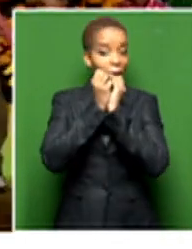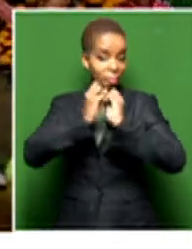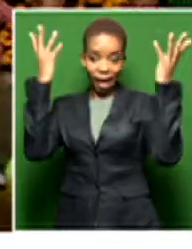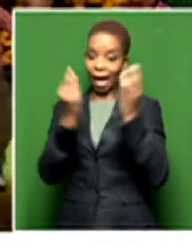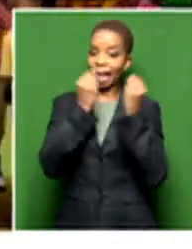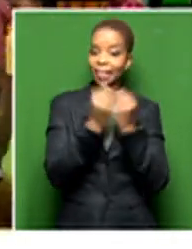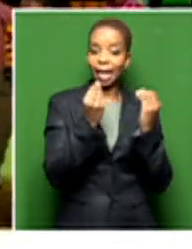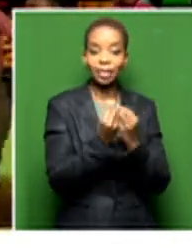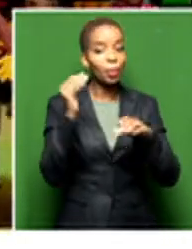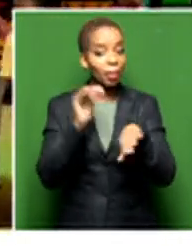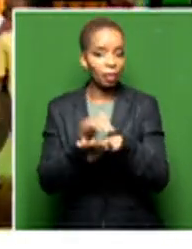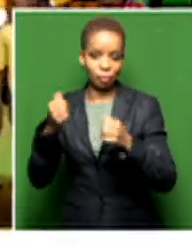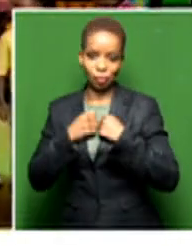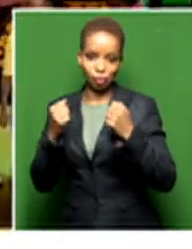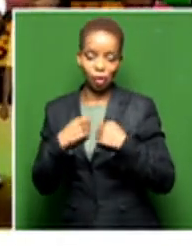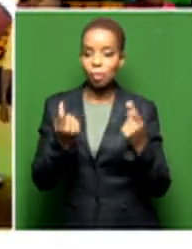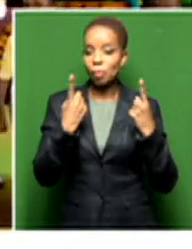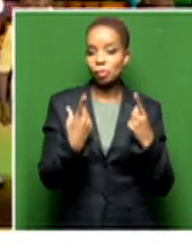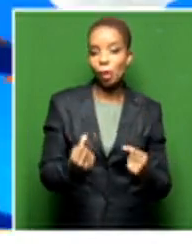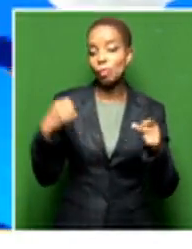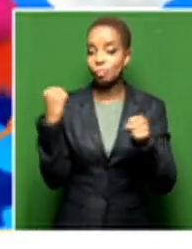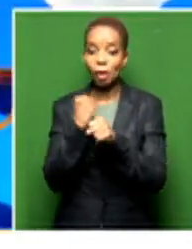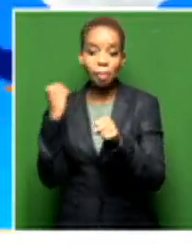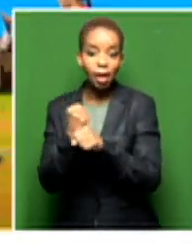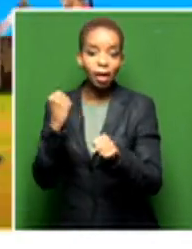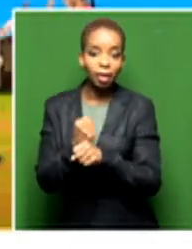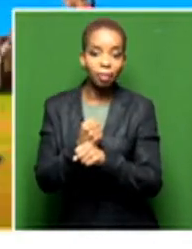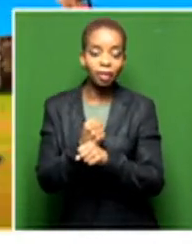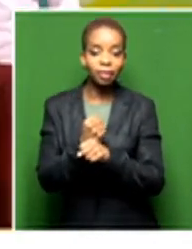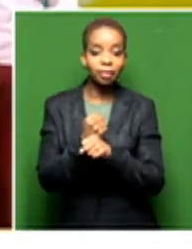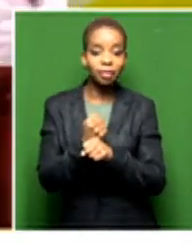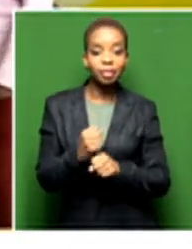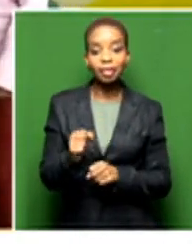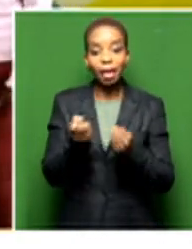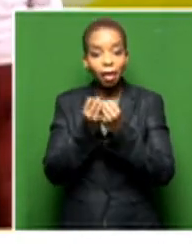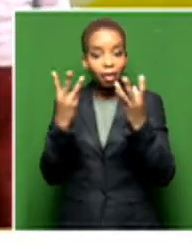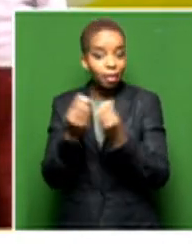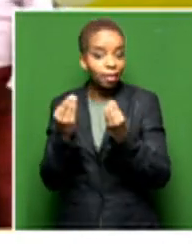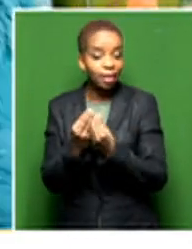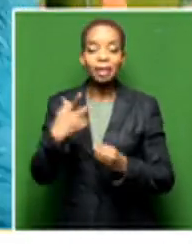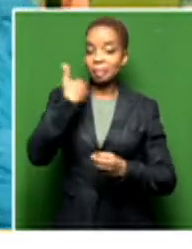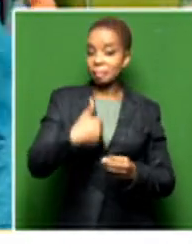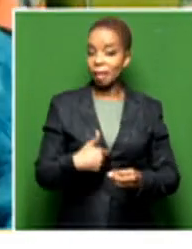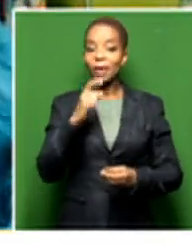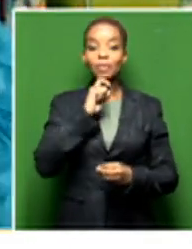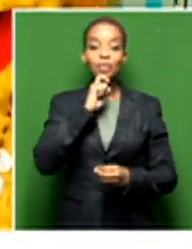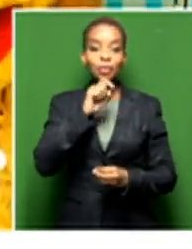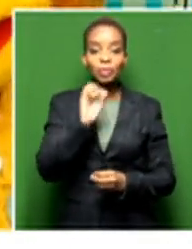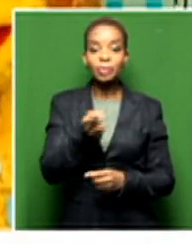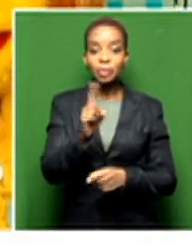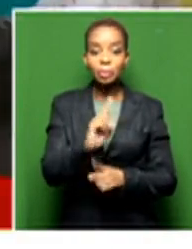things with Elmo's friends, and we're going to be making things. Elmo's learning to use